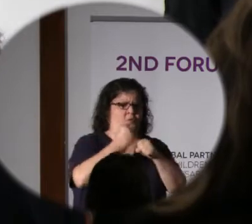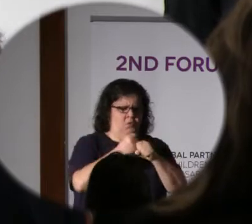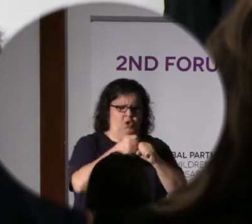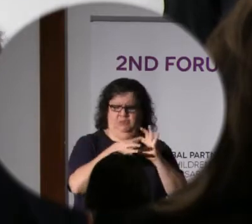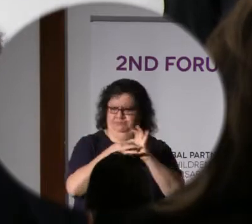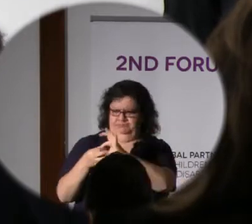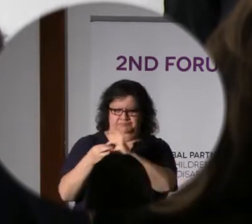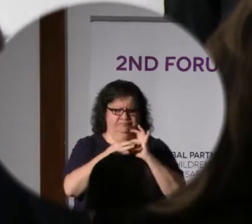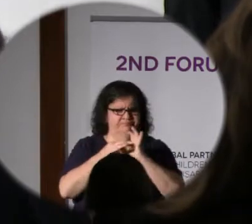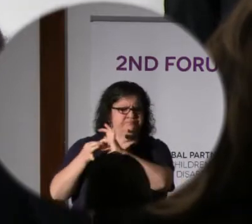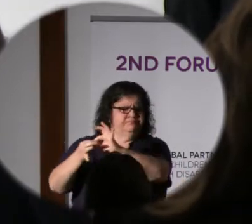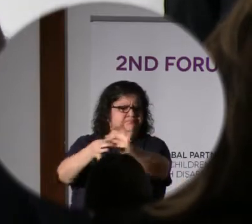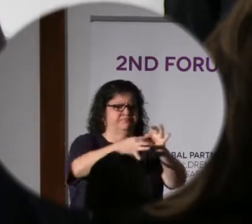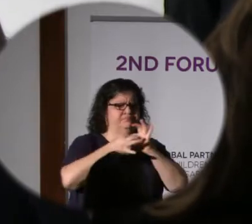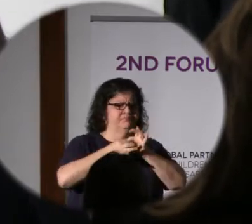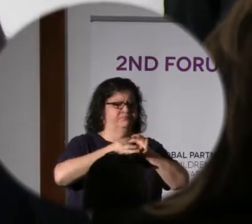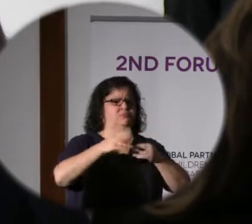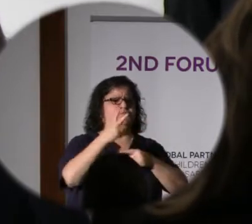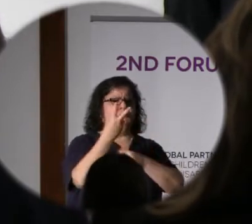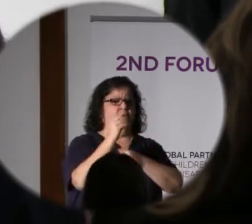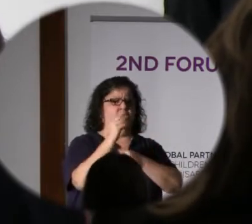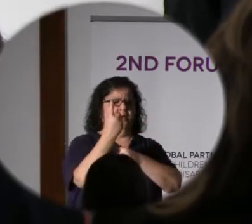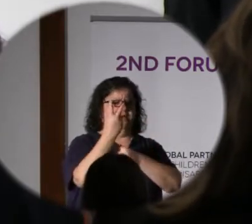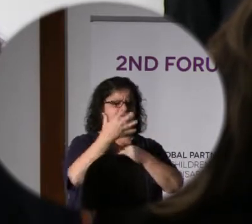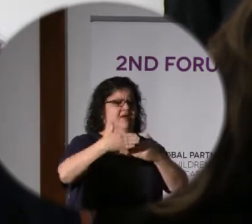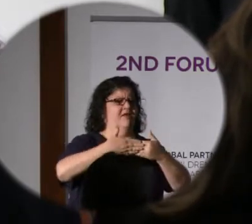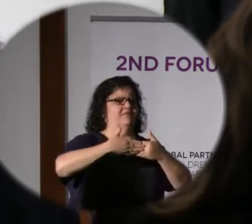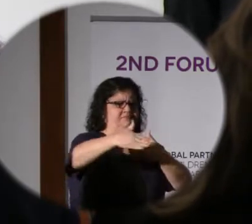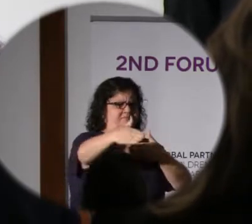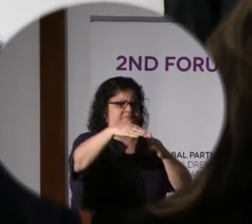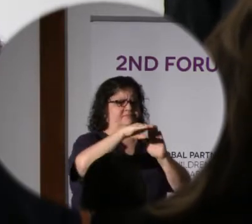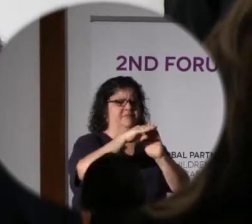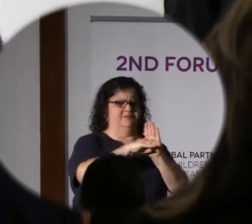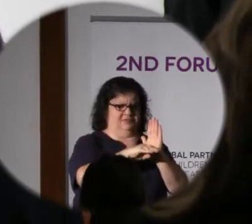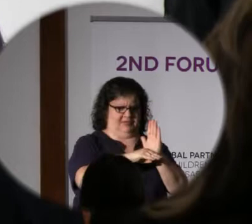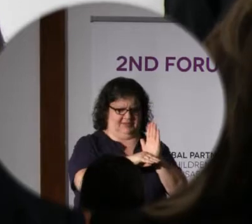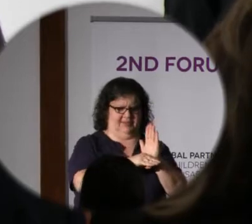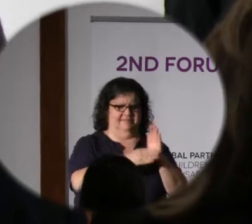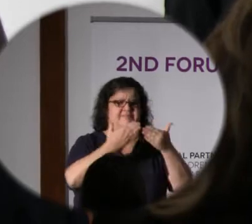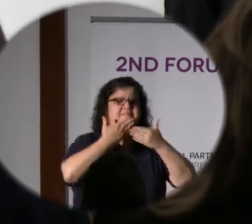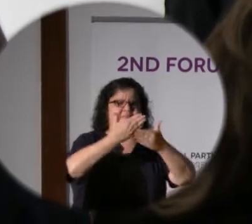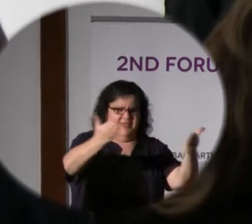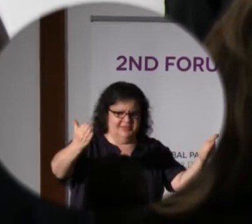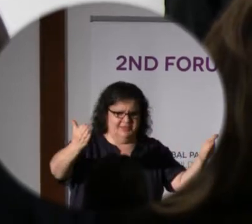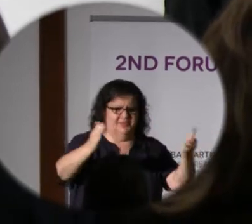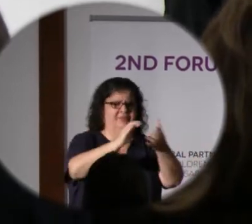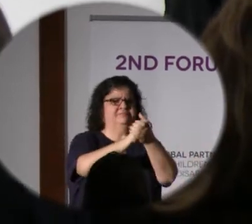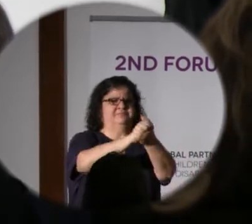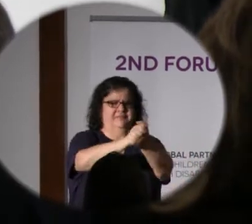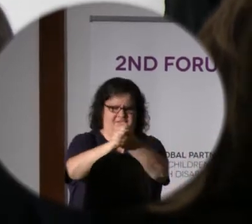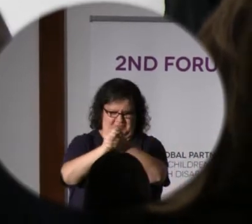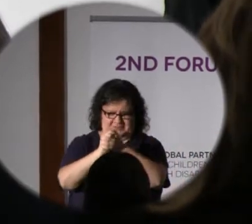post-2015 development agenda. So thank you very much, and congratulations for everybody for being here.